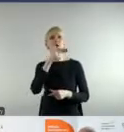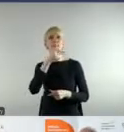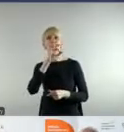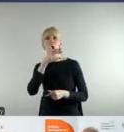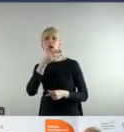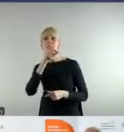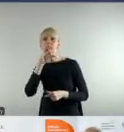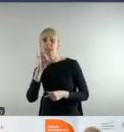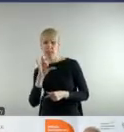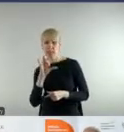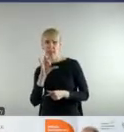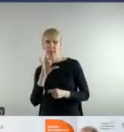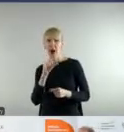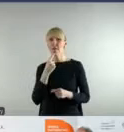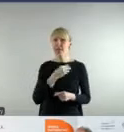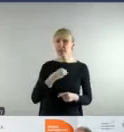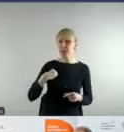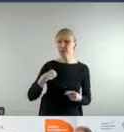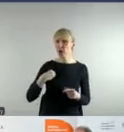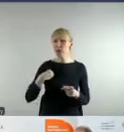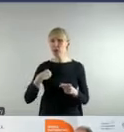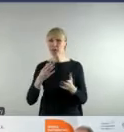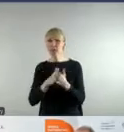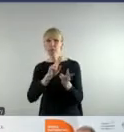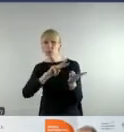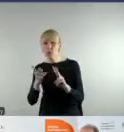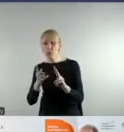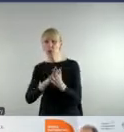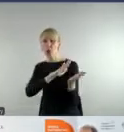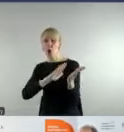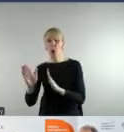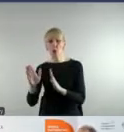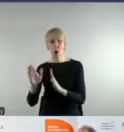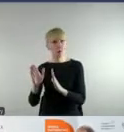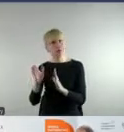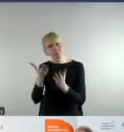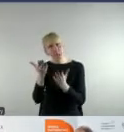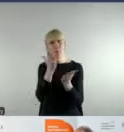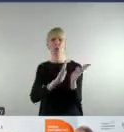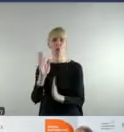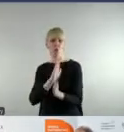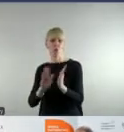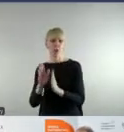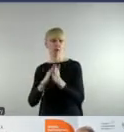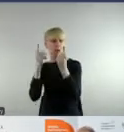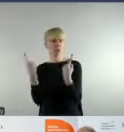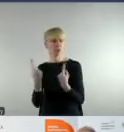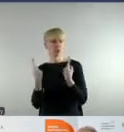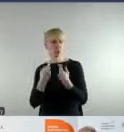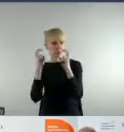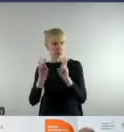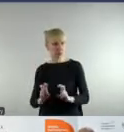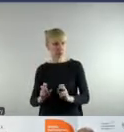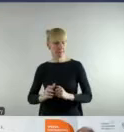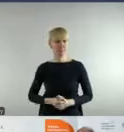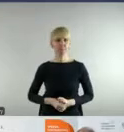is preparedness. In Polish, we translate it roughly as readiness, the facts, the state